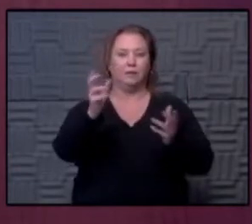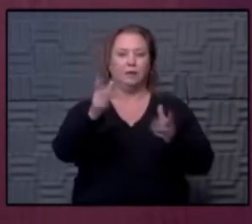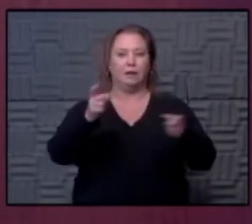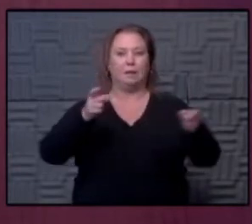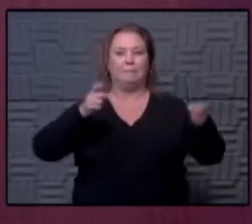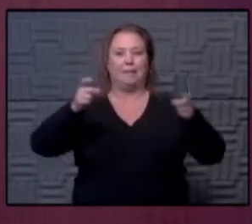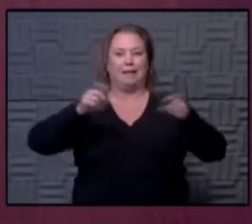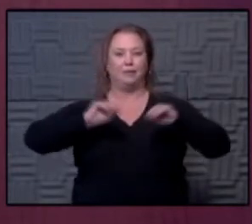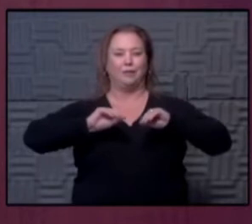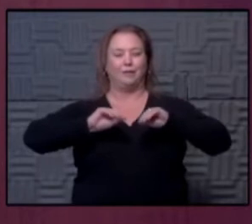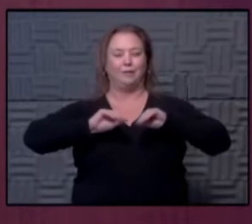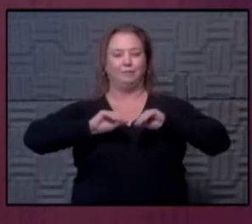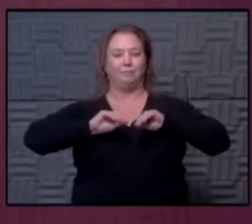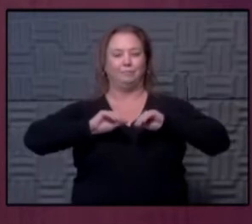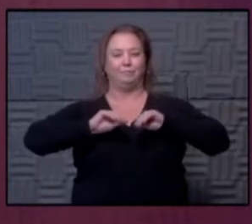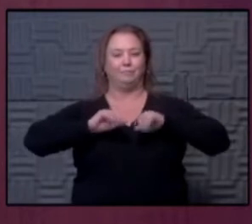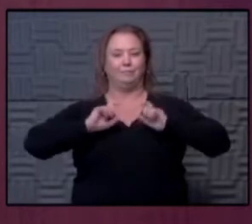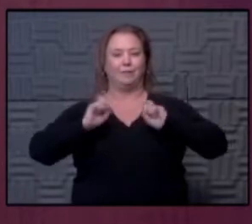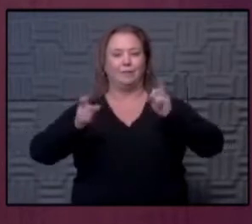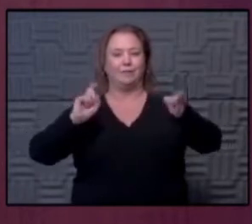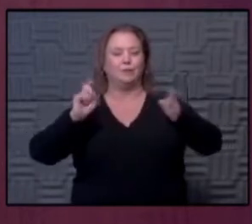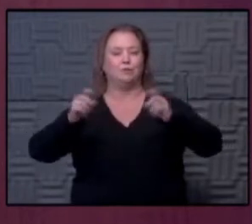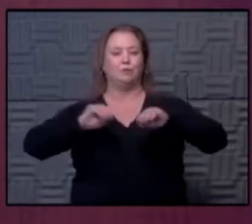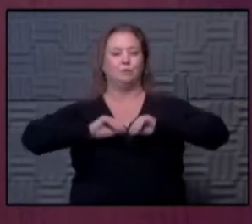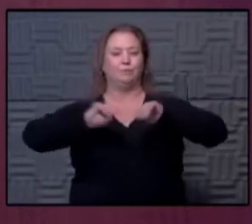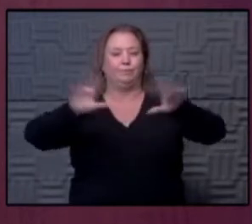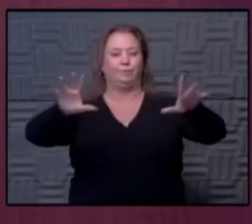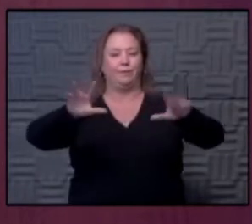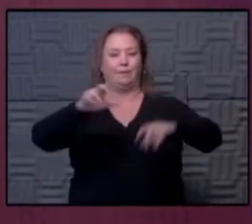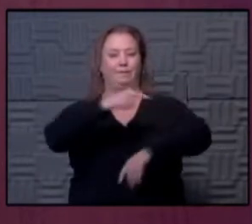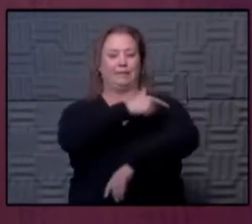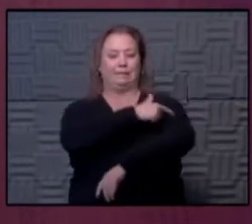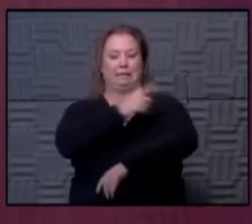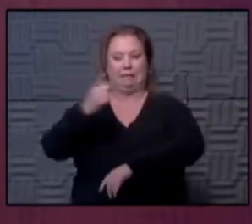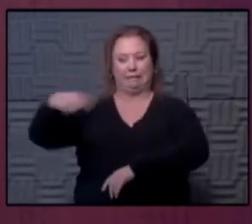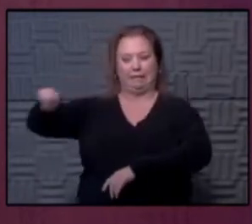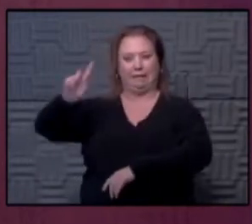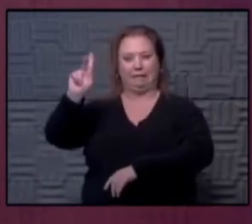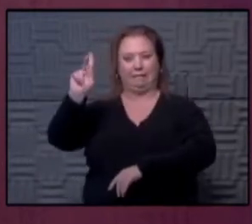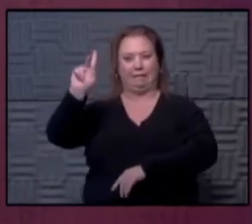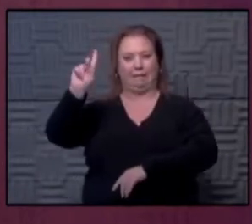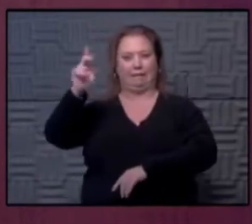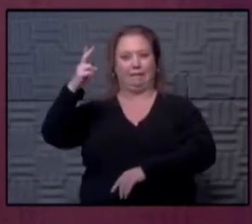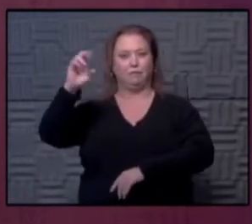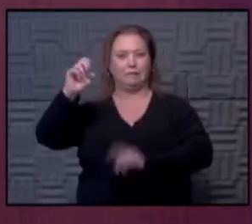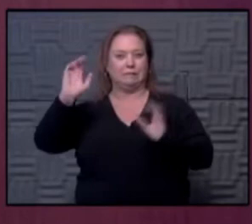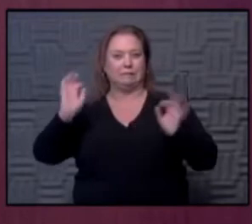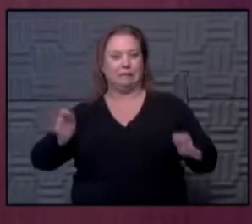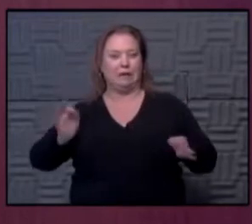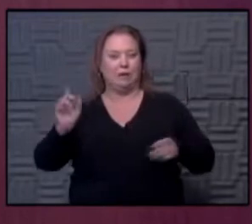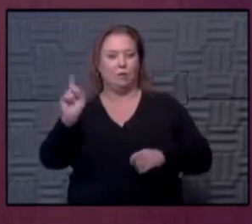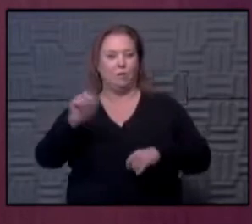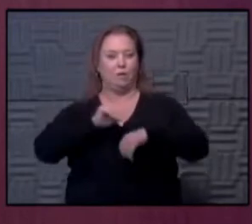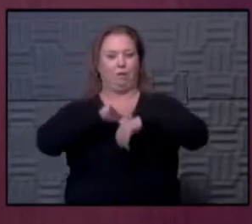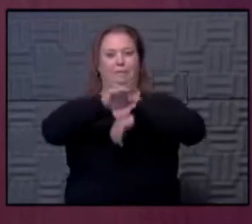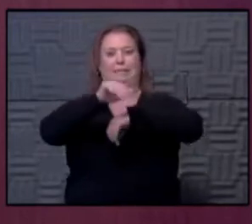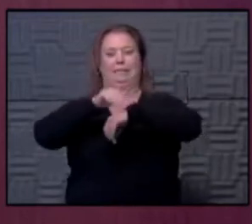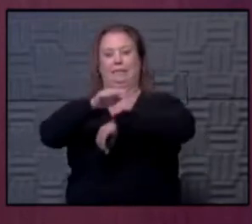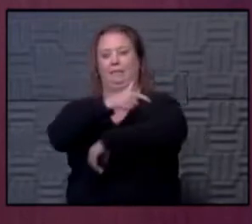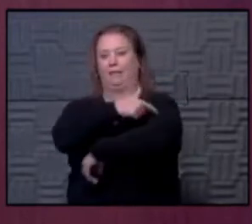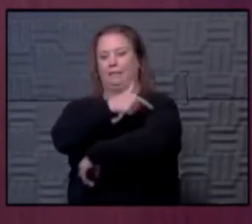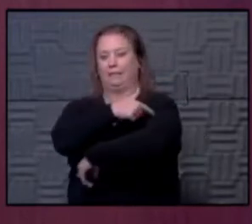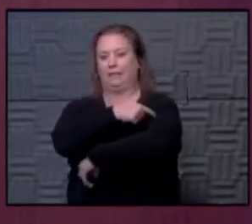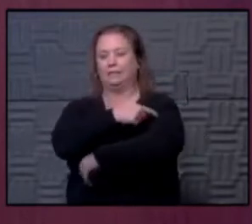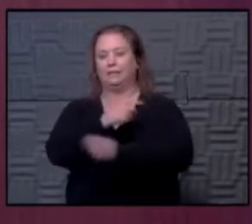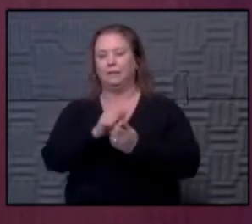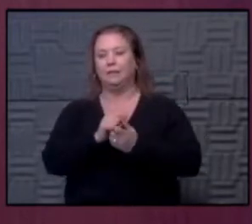managing the allocation of those vaccines, and so they are helping decide where those vaccines go and help with the logistics of actually transporting